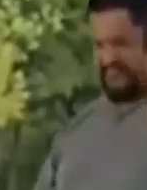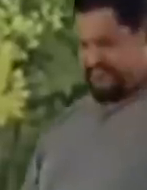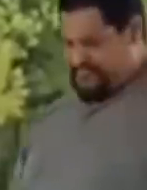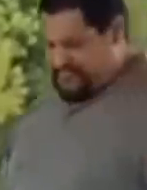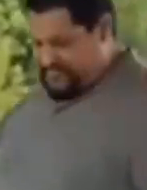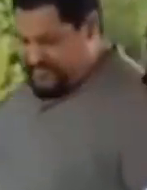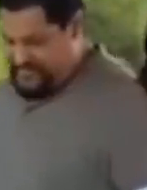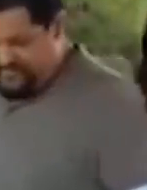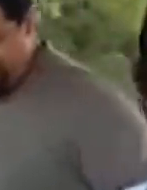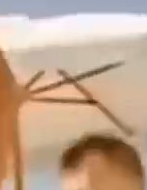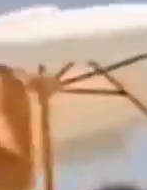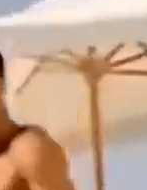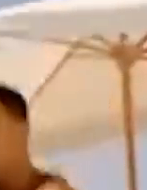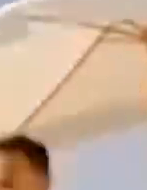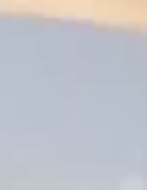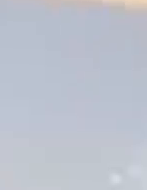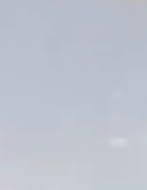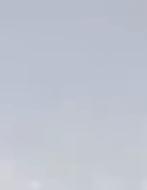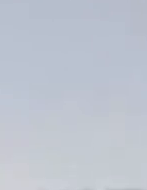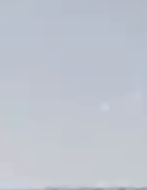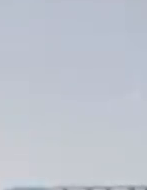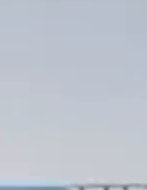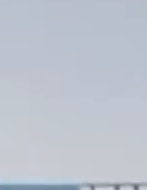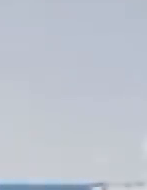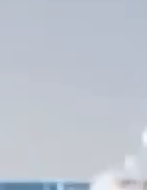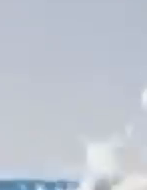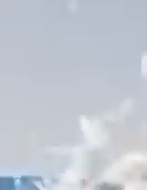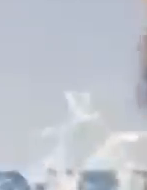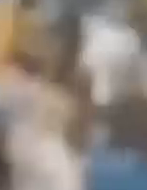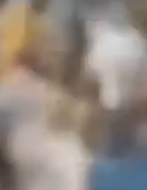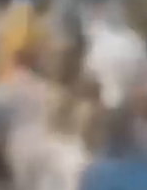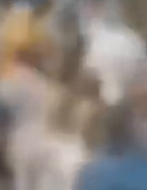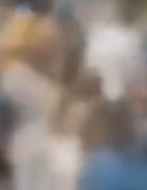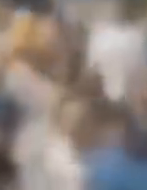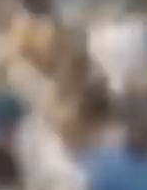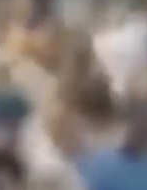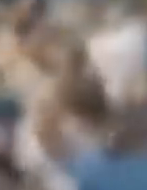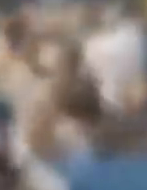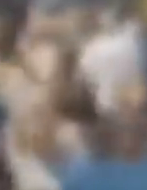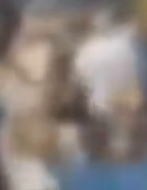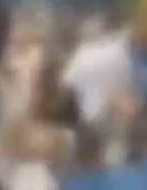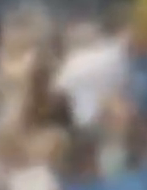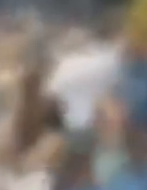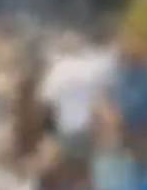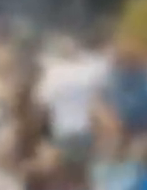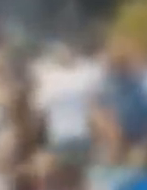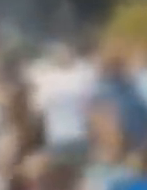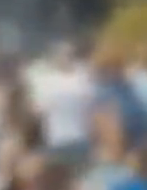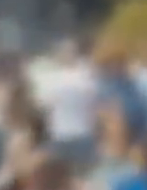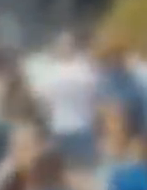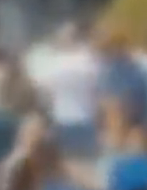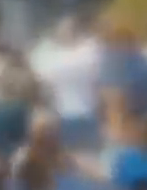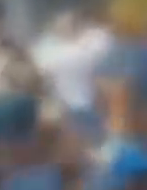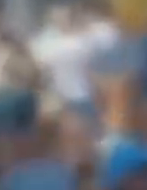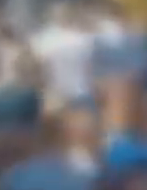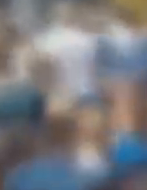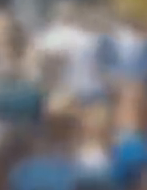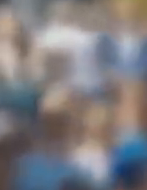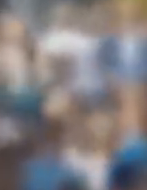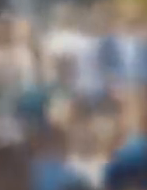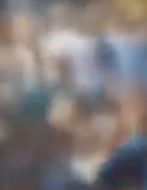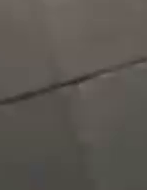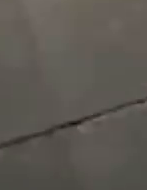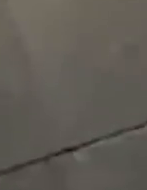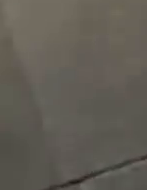where getting together is how we show love for friends and family. The virus uses us to transport it around our